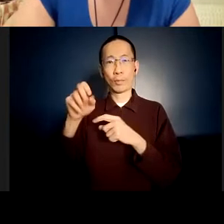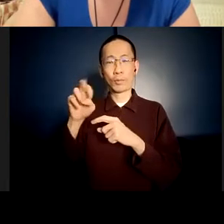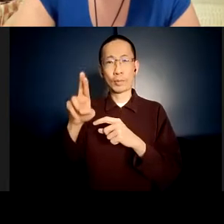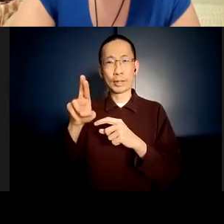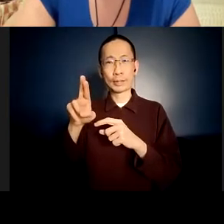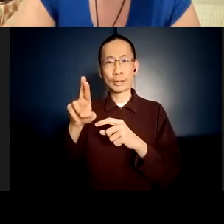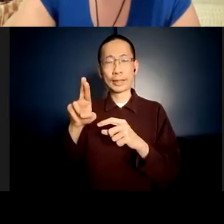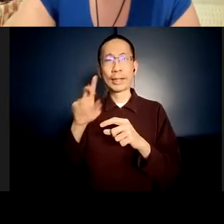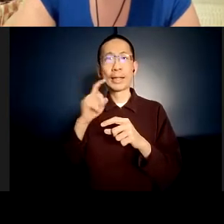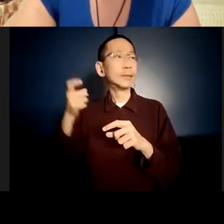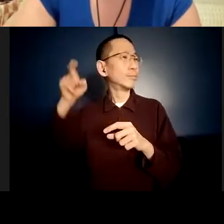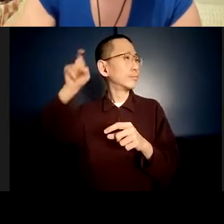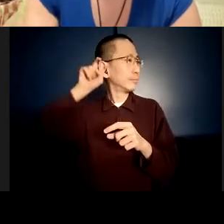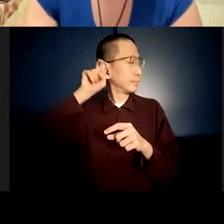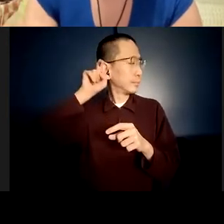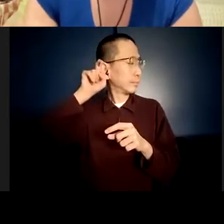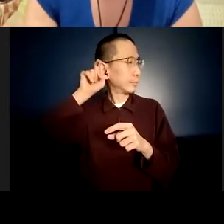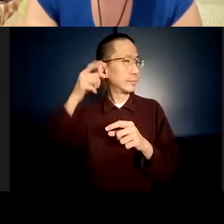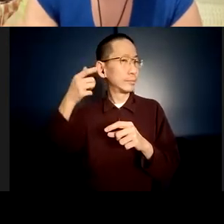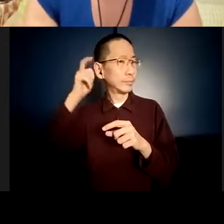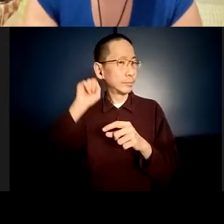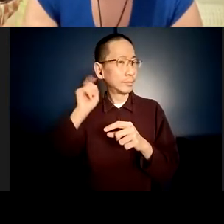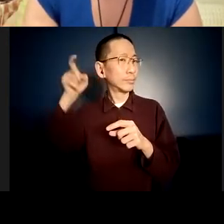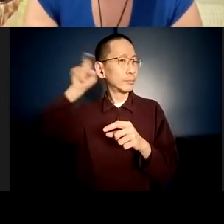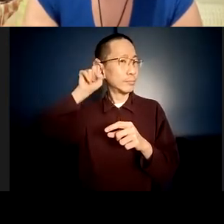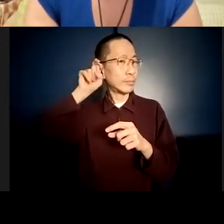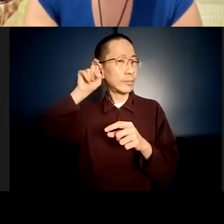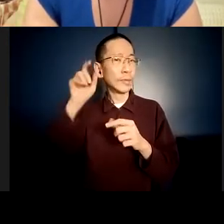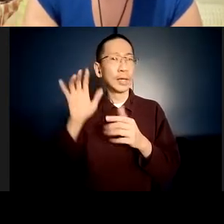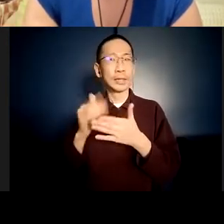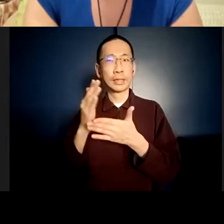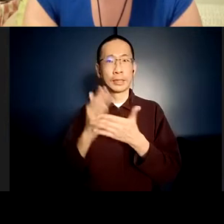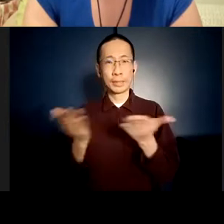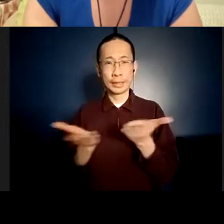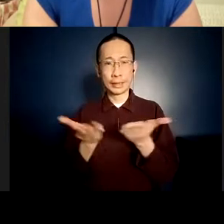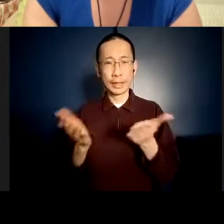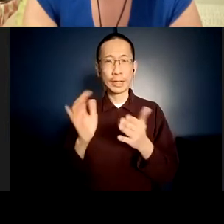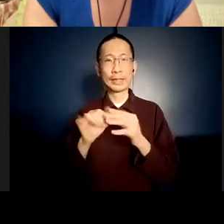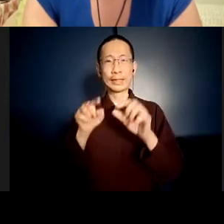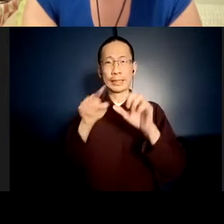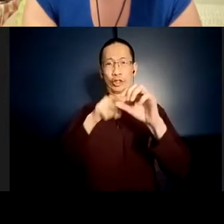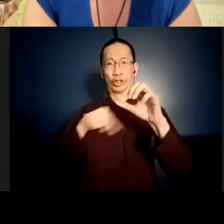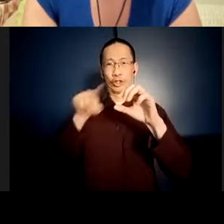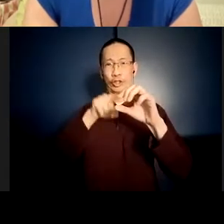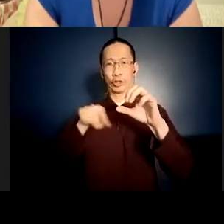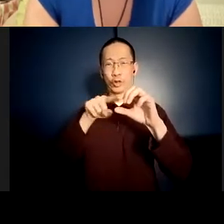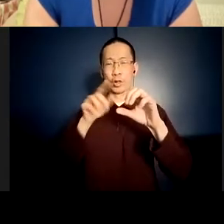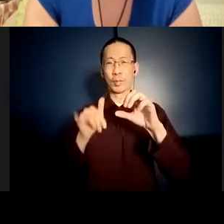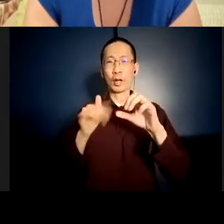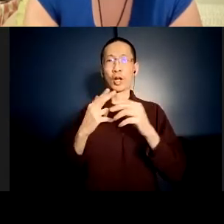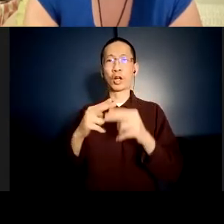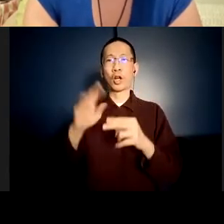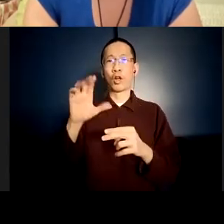the person's ear, and this little piece right here, this circular piece, that's called a